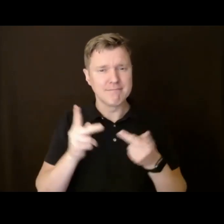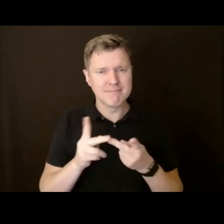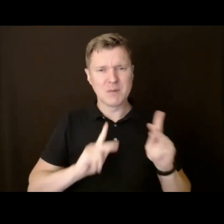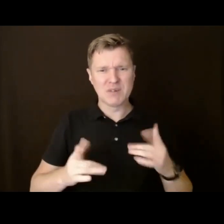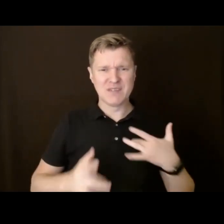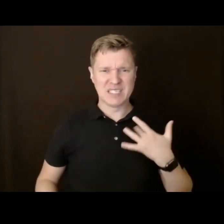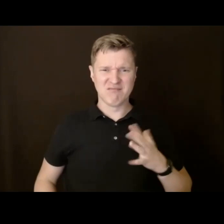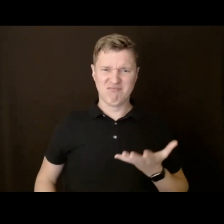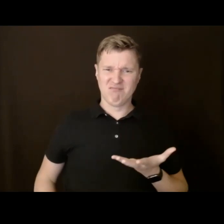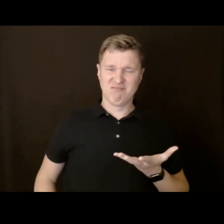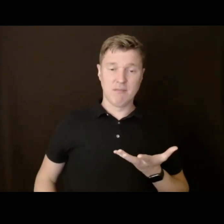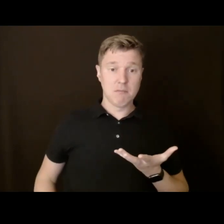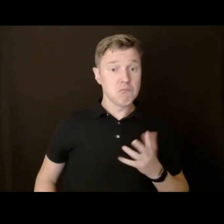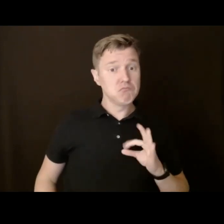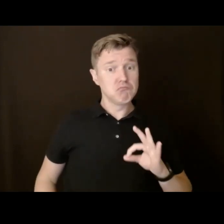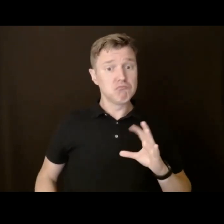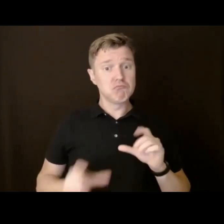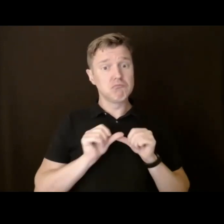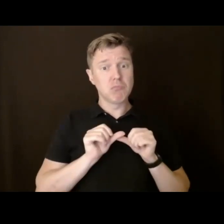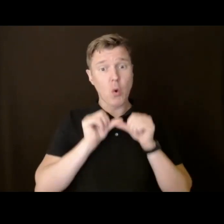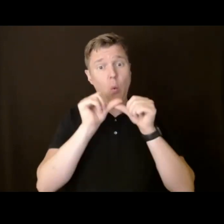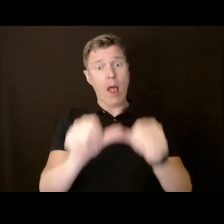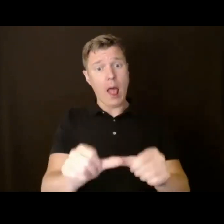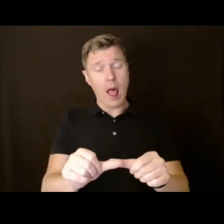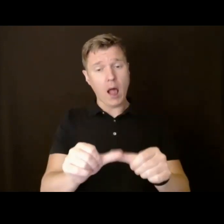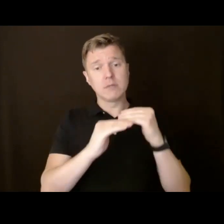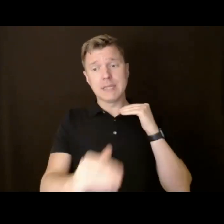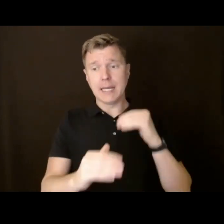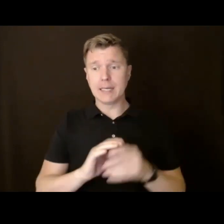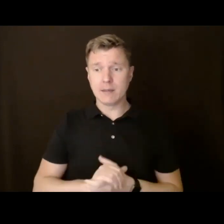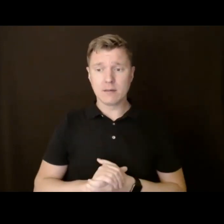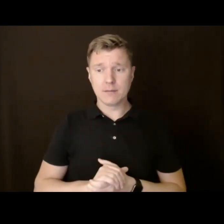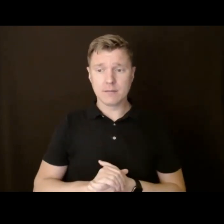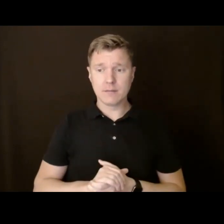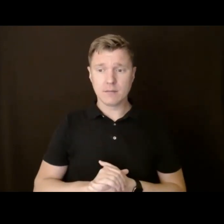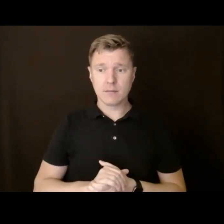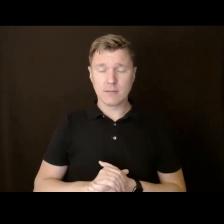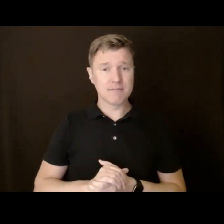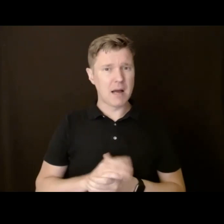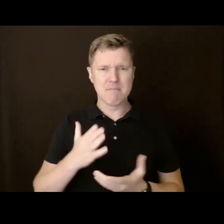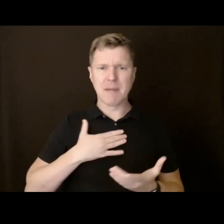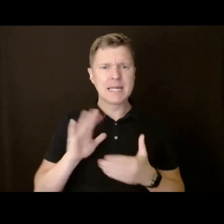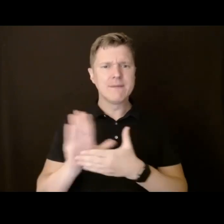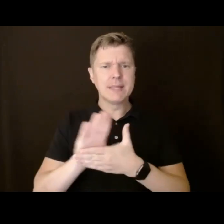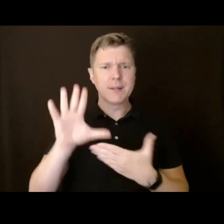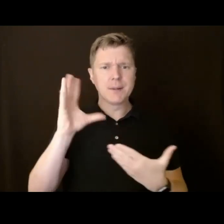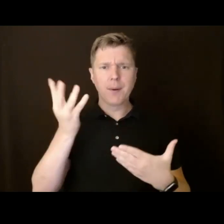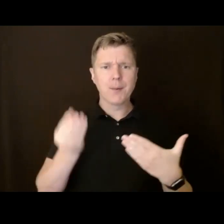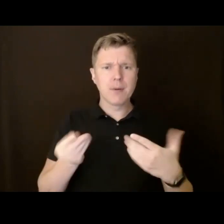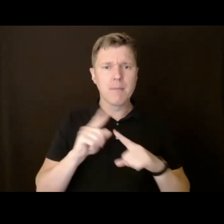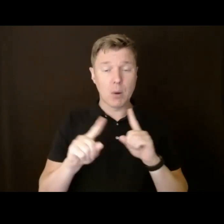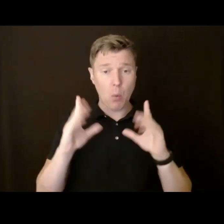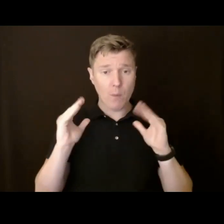they're well sustained. My Zoom just dropped, but hopefully you can still hear me. Yeah,